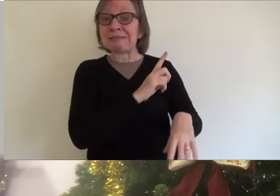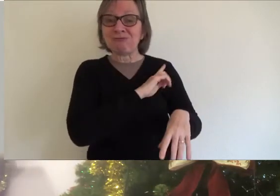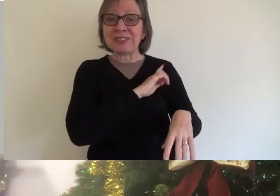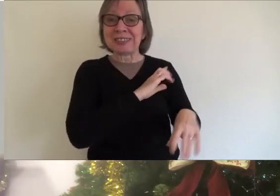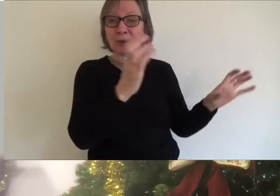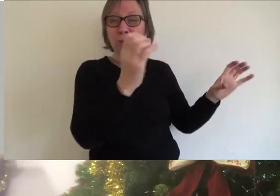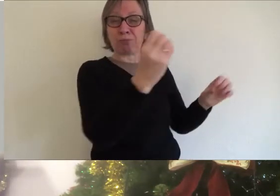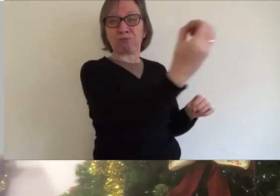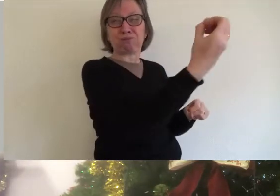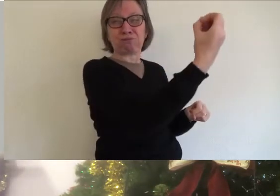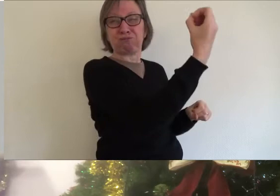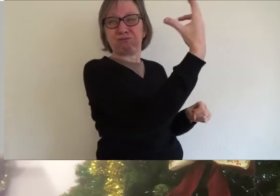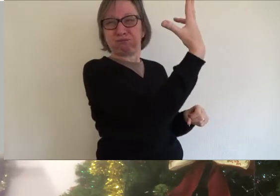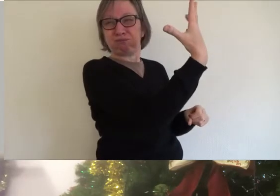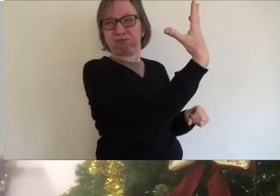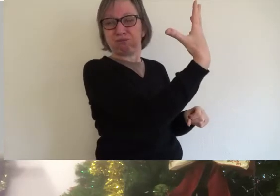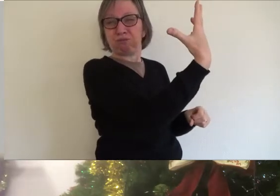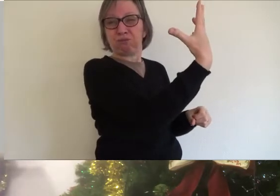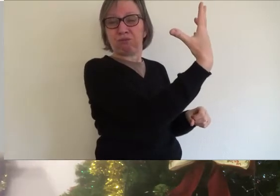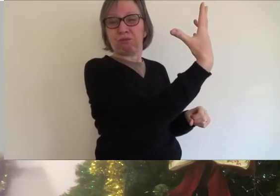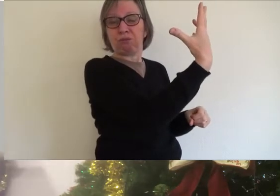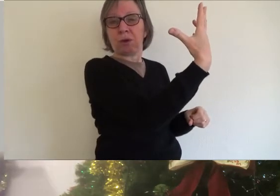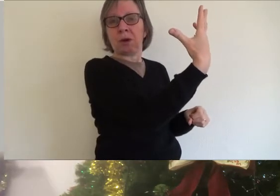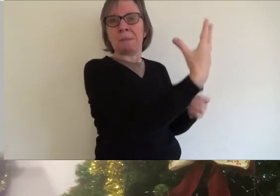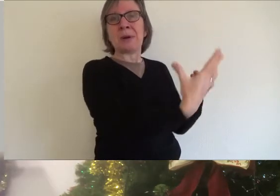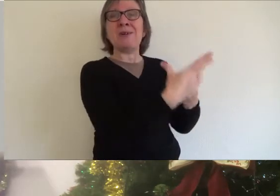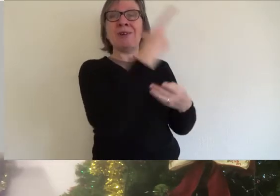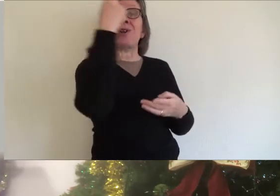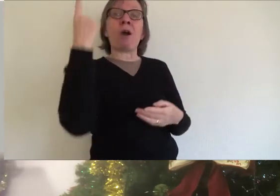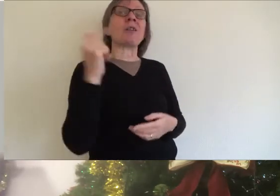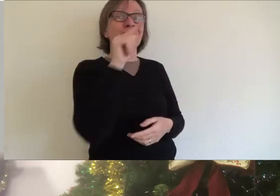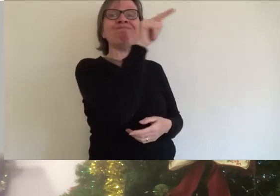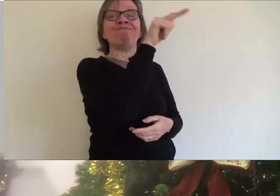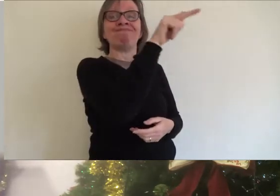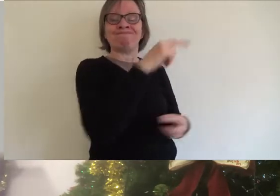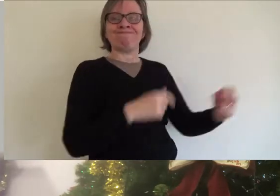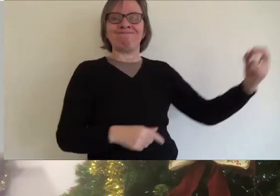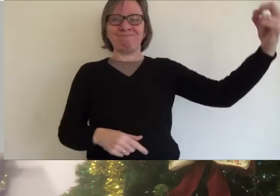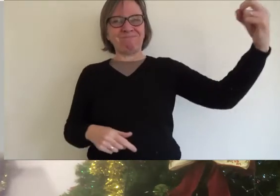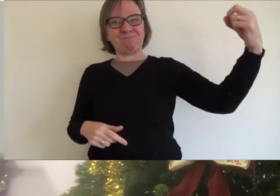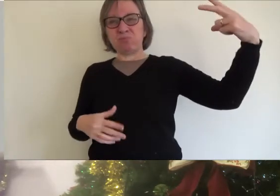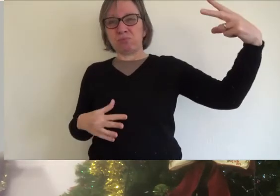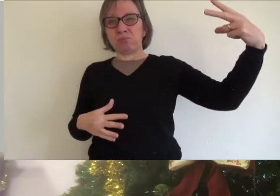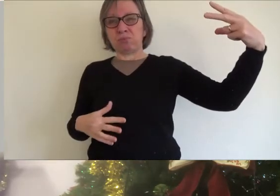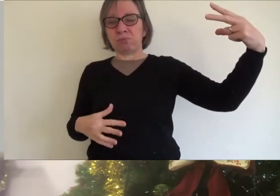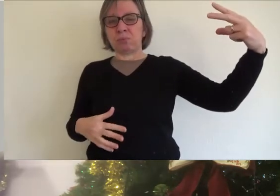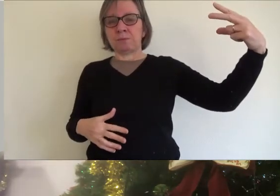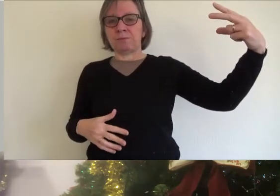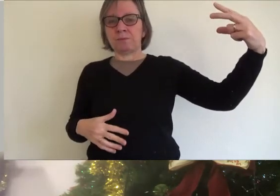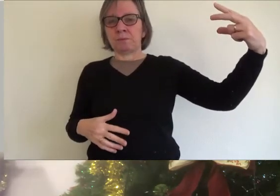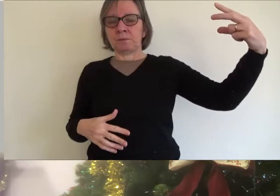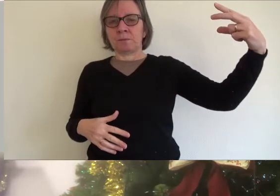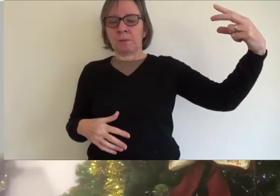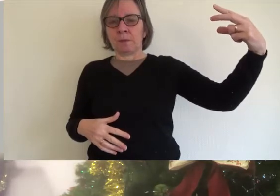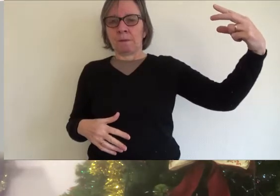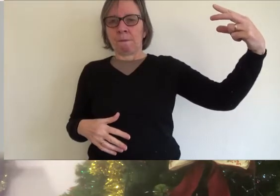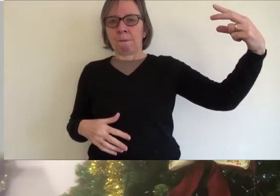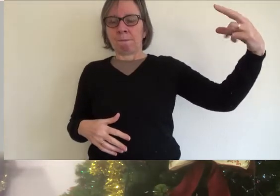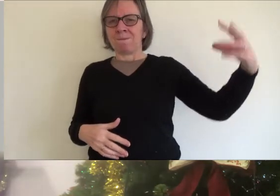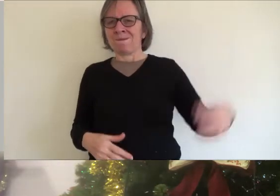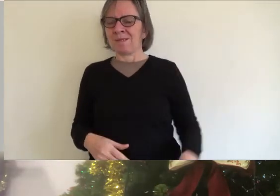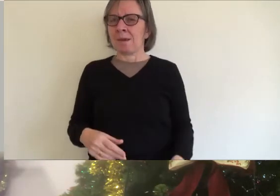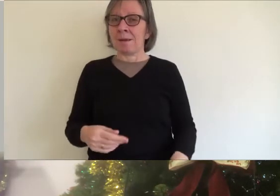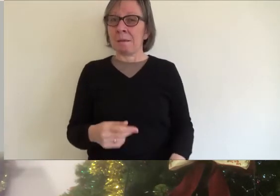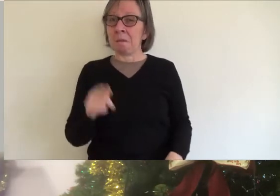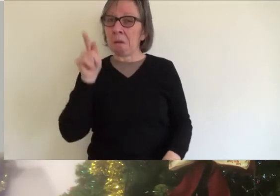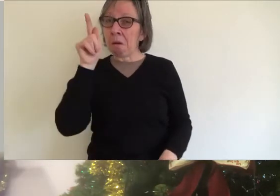matter. But it was God initiating. They might also have had pieces of